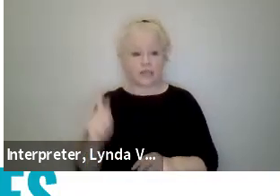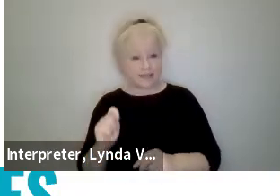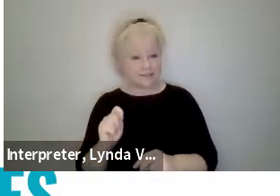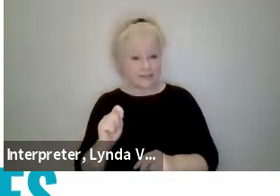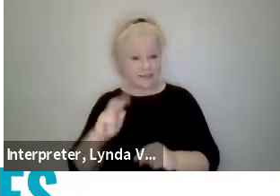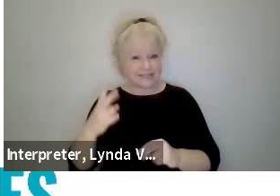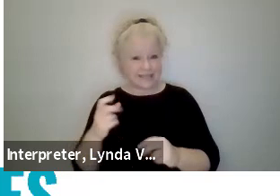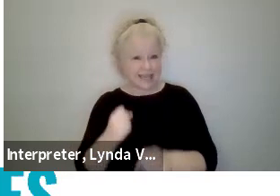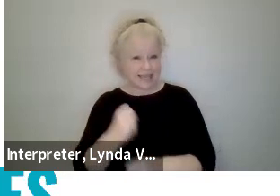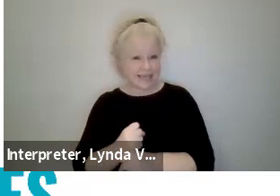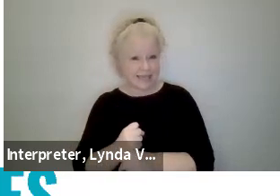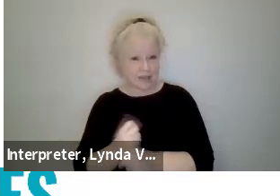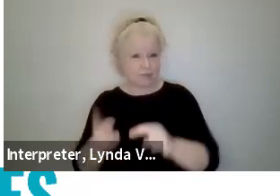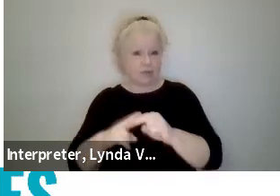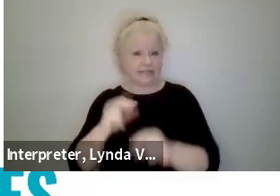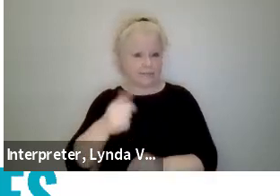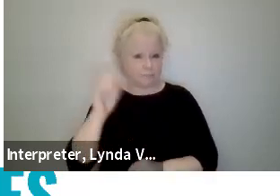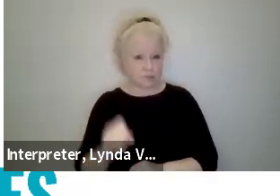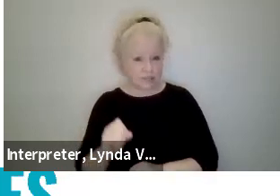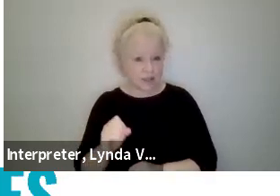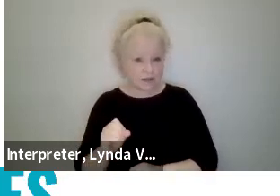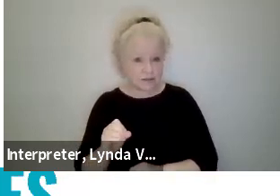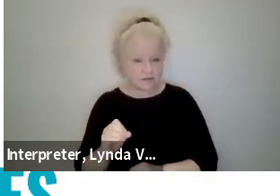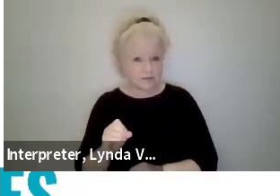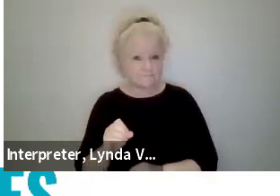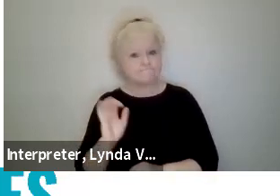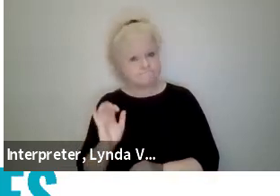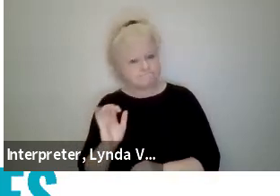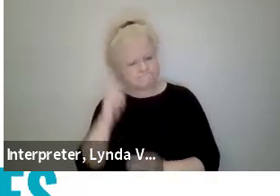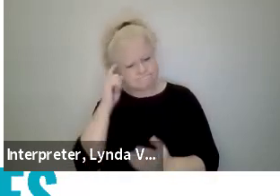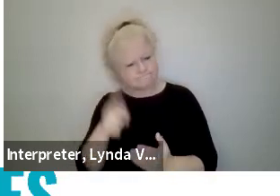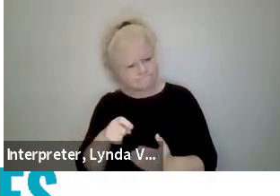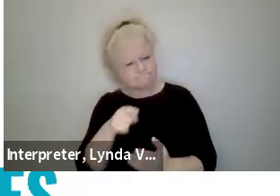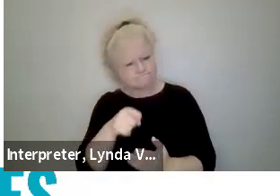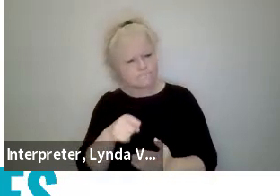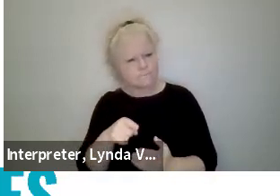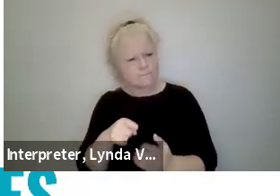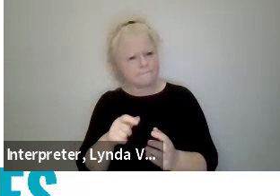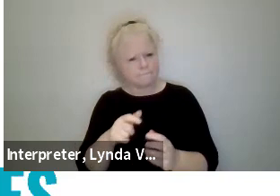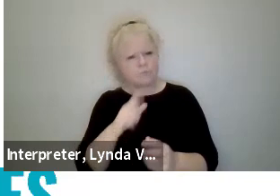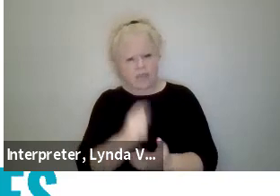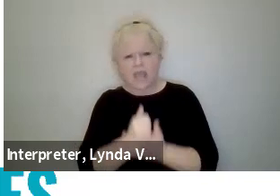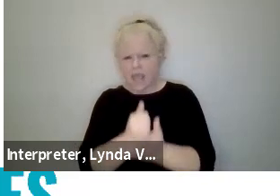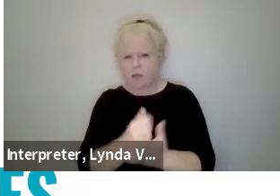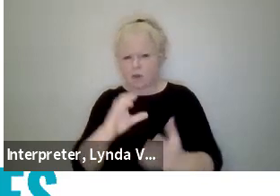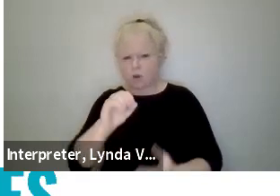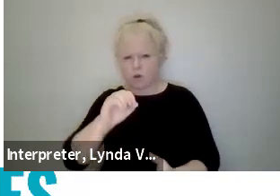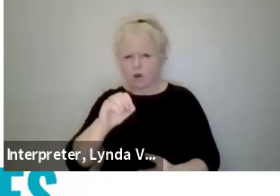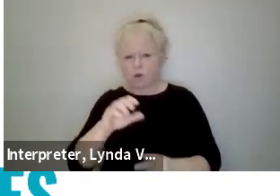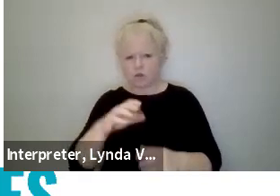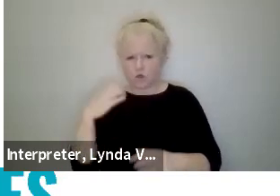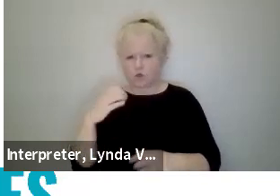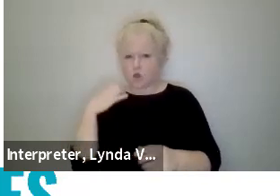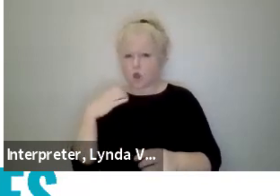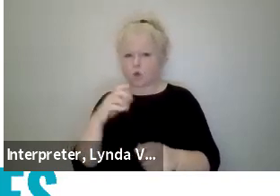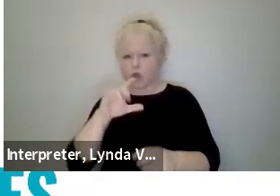second year by nearly 10% because we were finding they were an extremely useful tool to both the participants